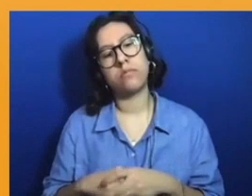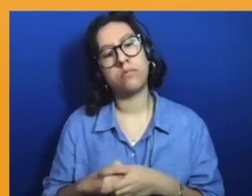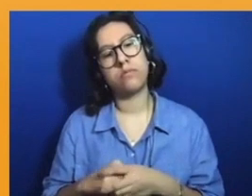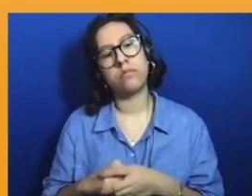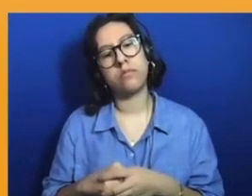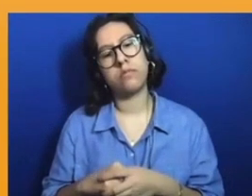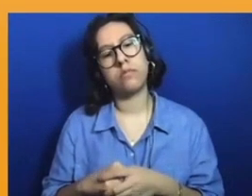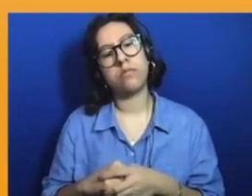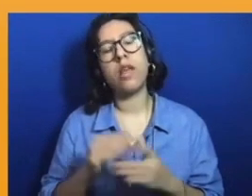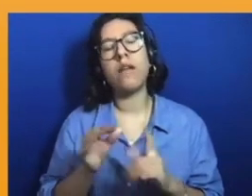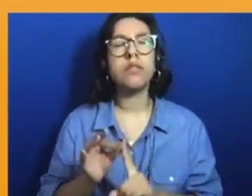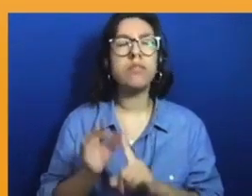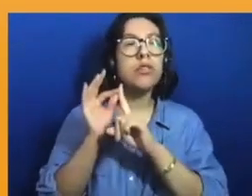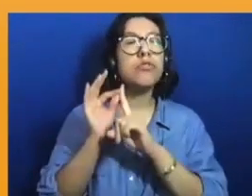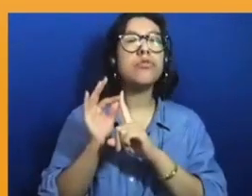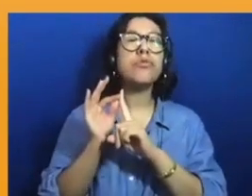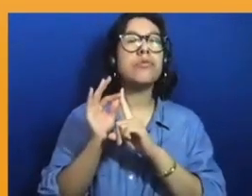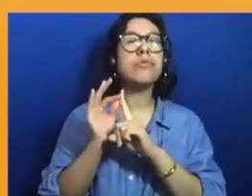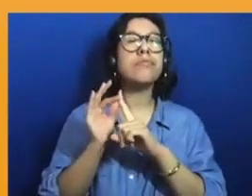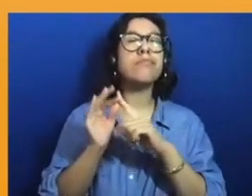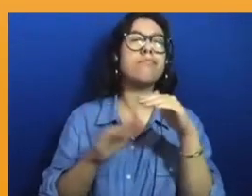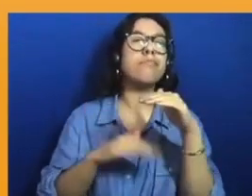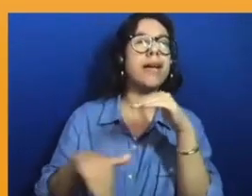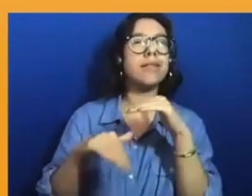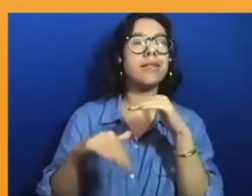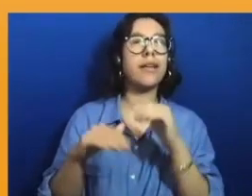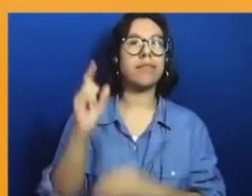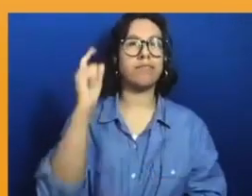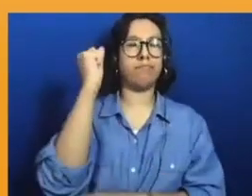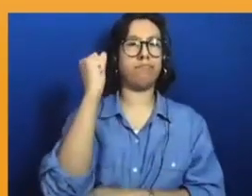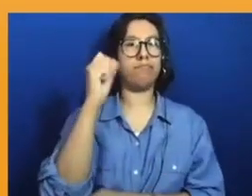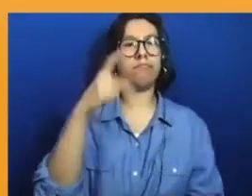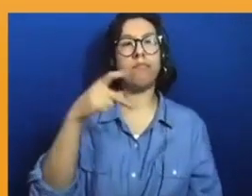basic posture called kamae,